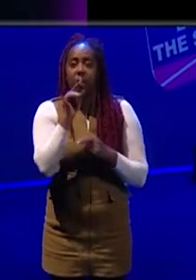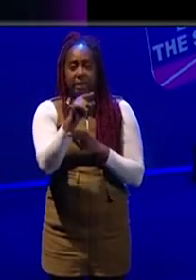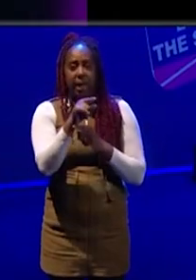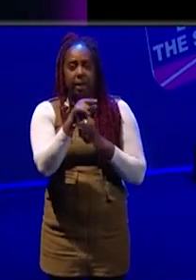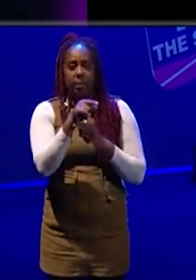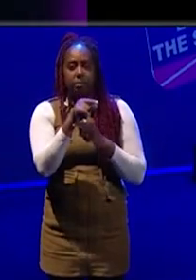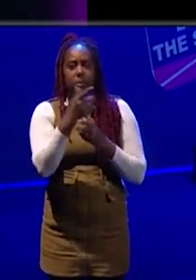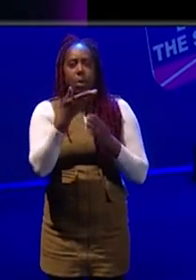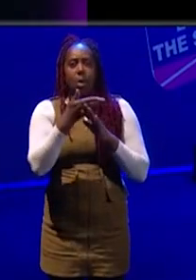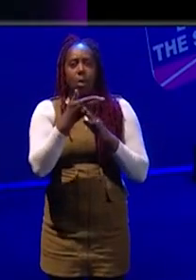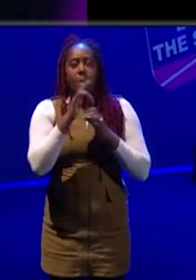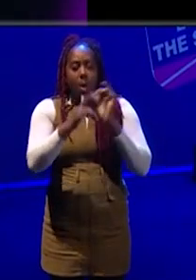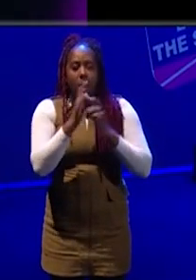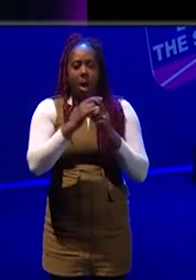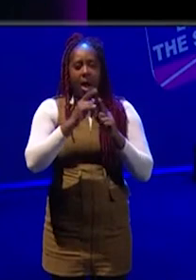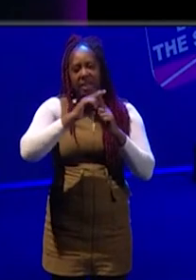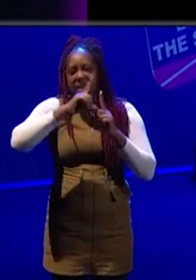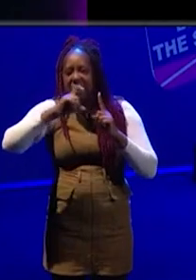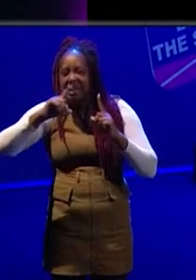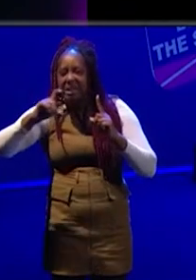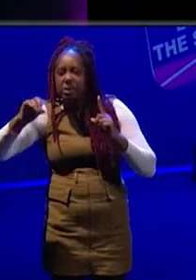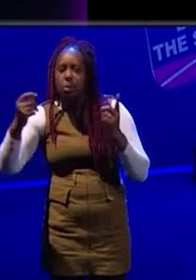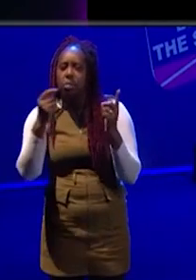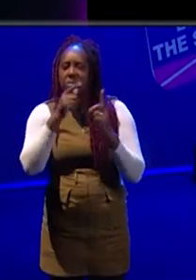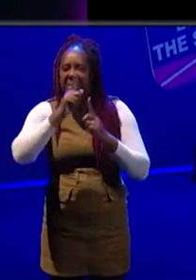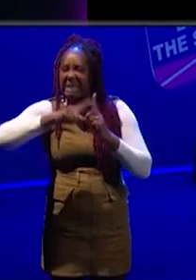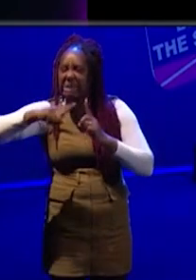thing called We Are Not Virus, basically in response to the uptick in